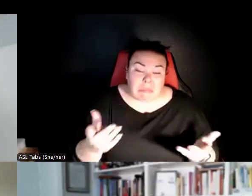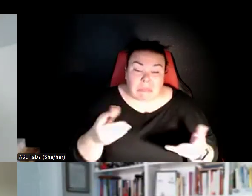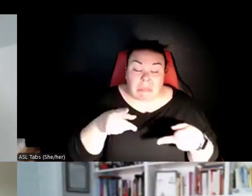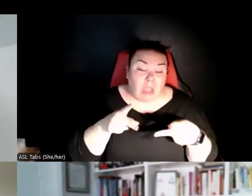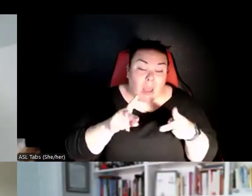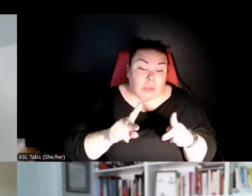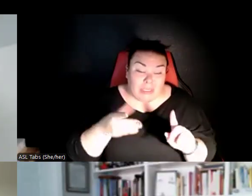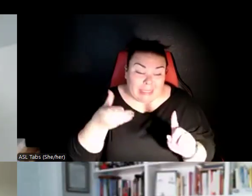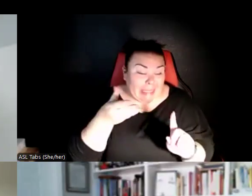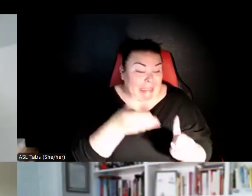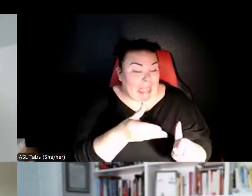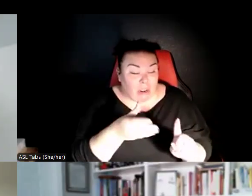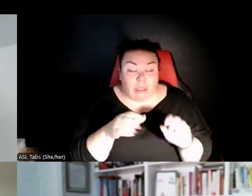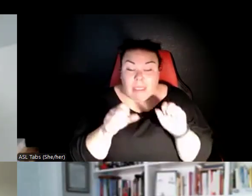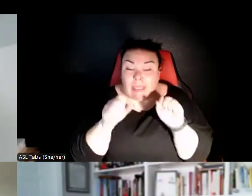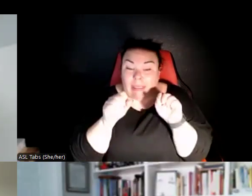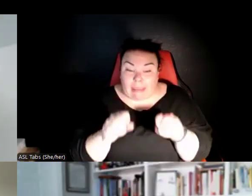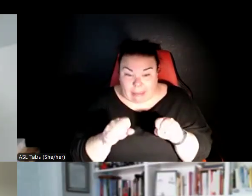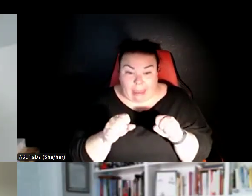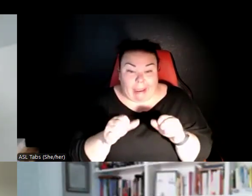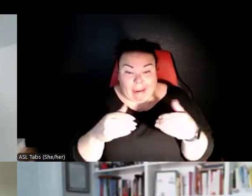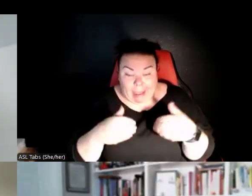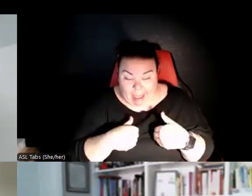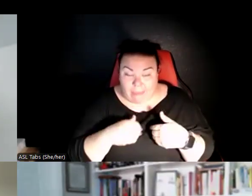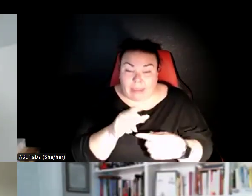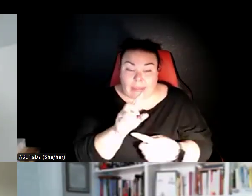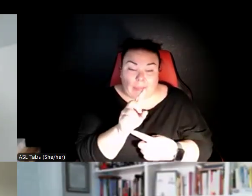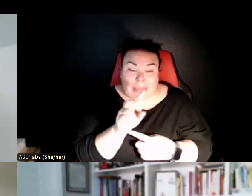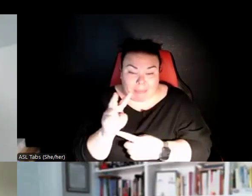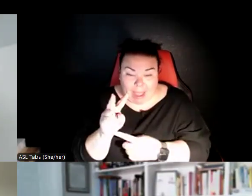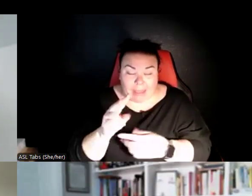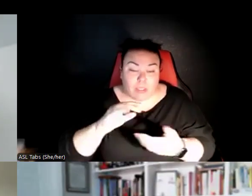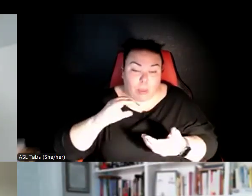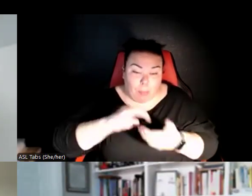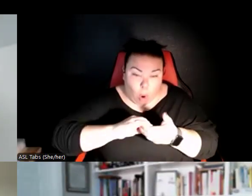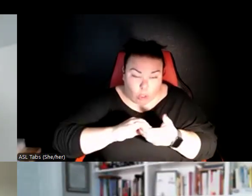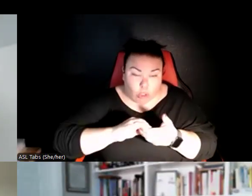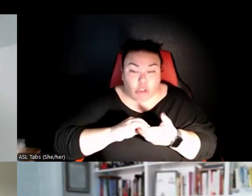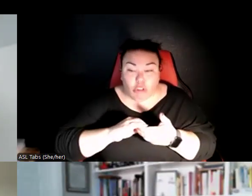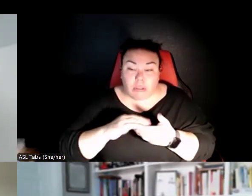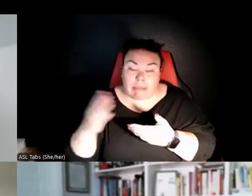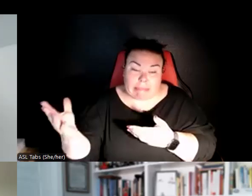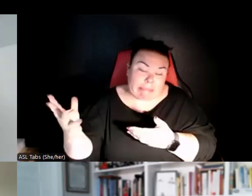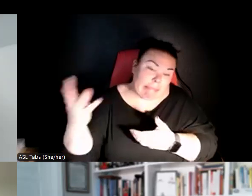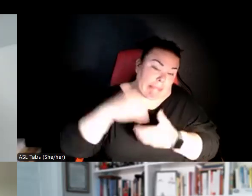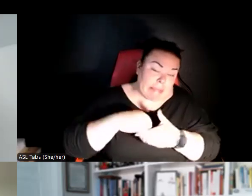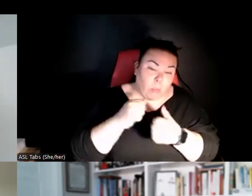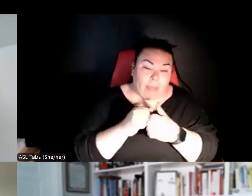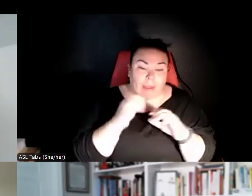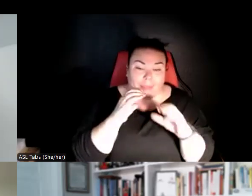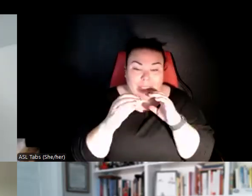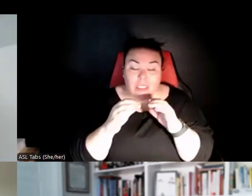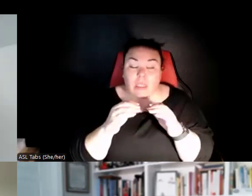for you to bring our domestic violence partners to the table. They're not always at the table. And so, I think that